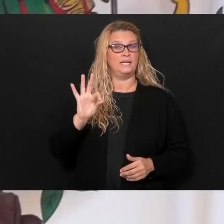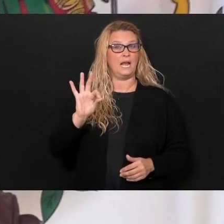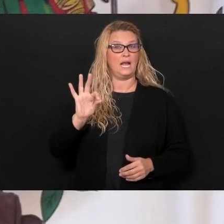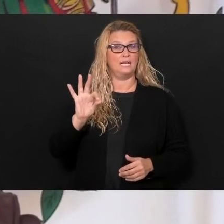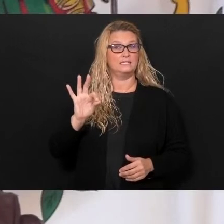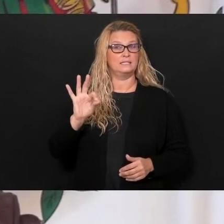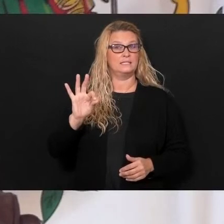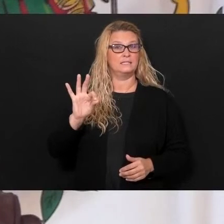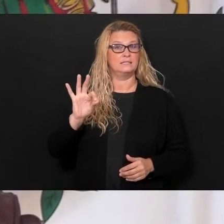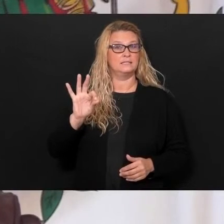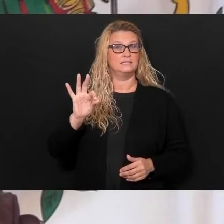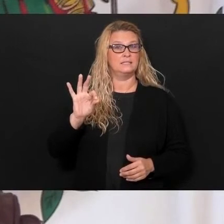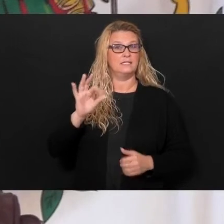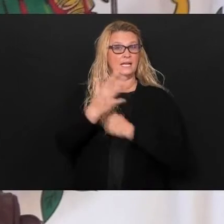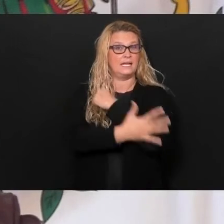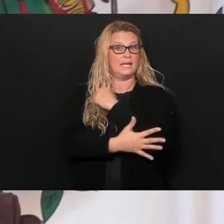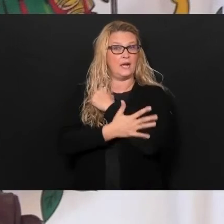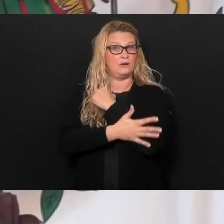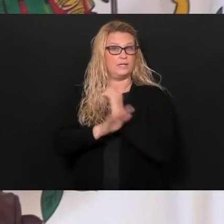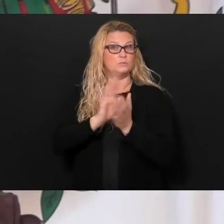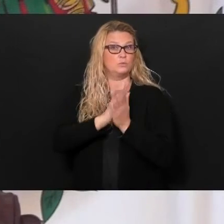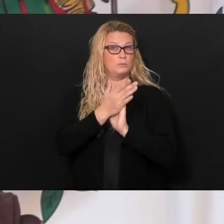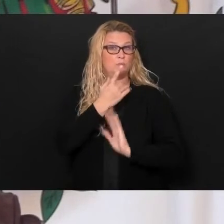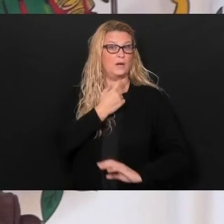our 55 counties in the red.